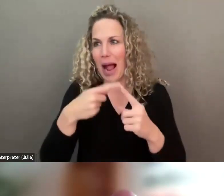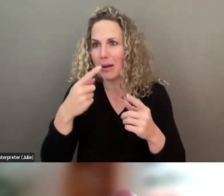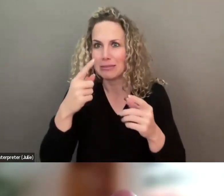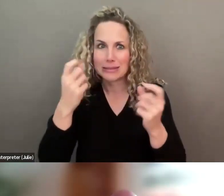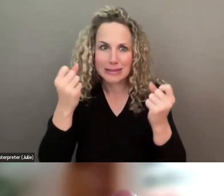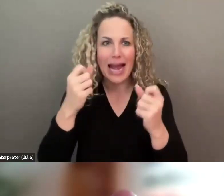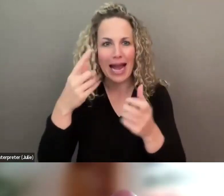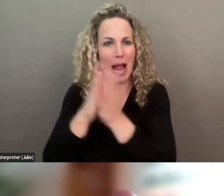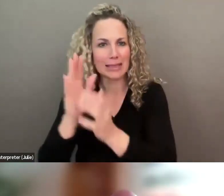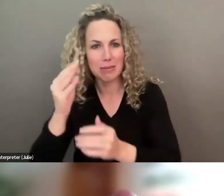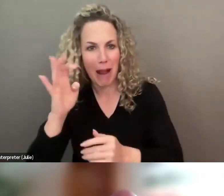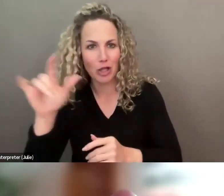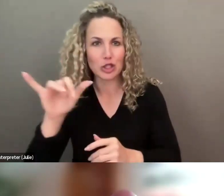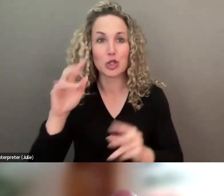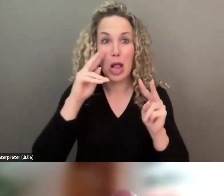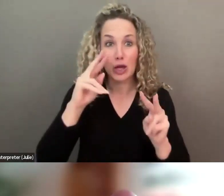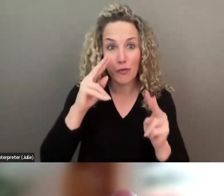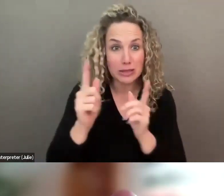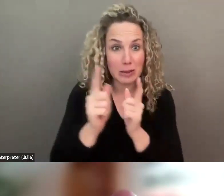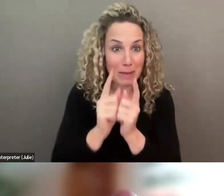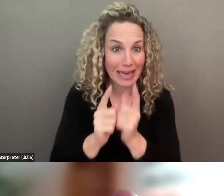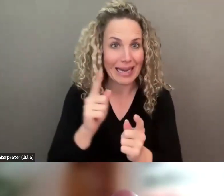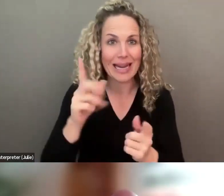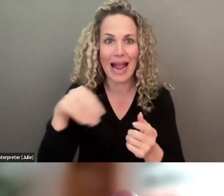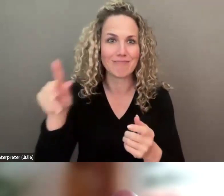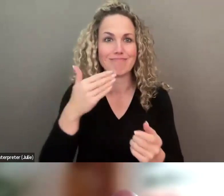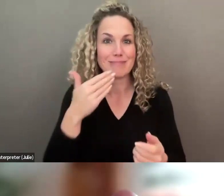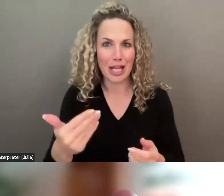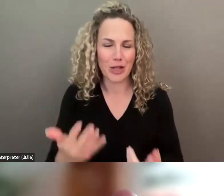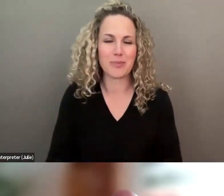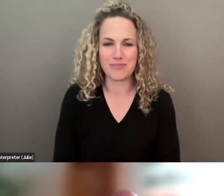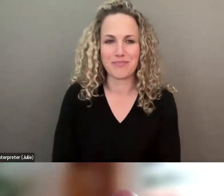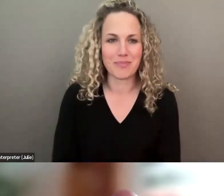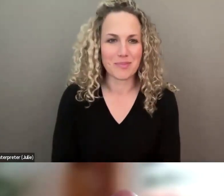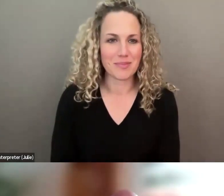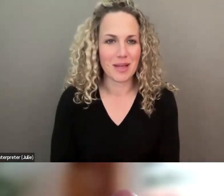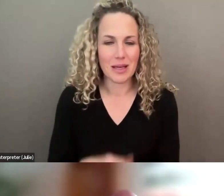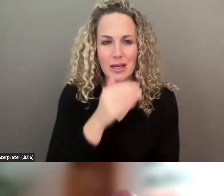look forward to learning from all of you, and I look forward to your guys' insight. Thank you so much.